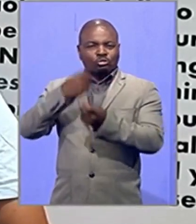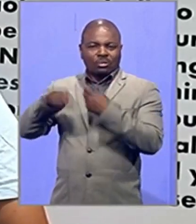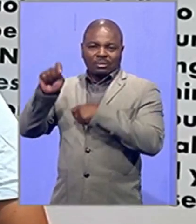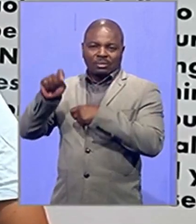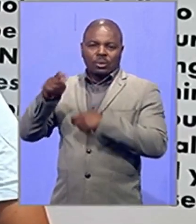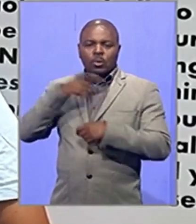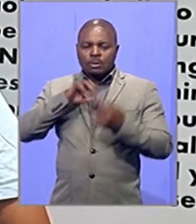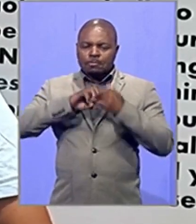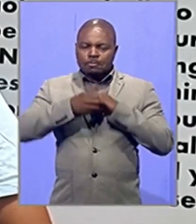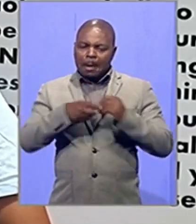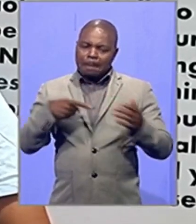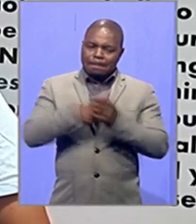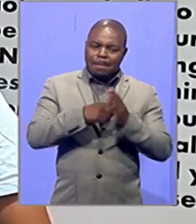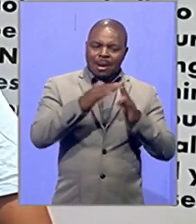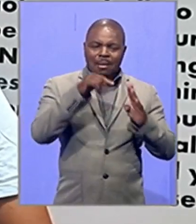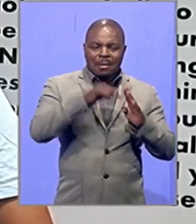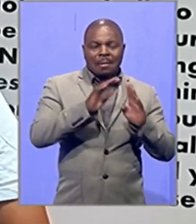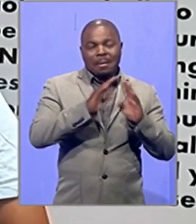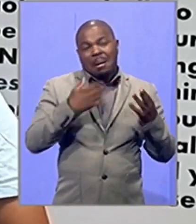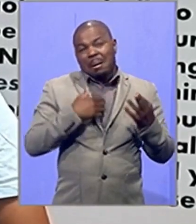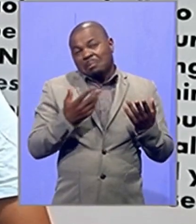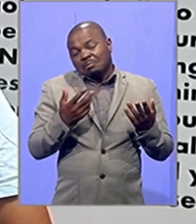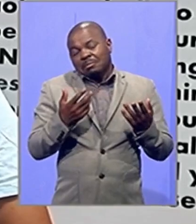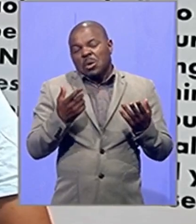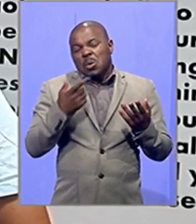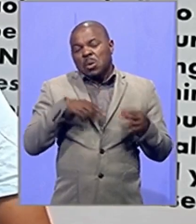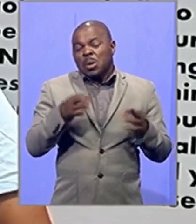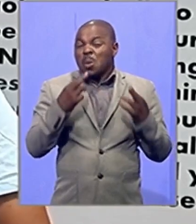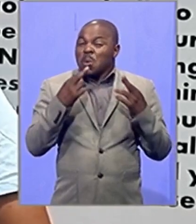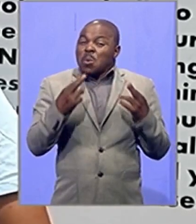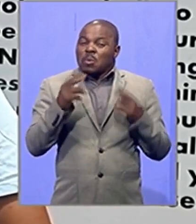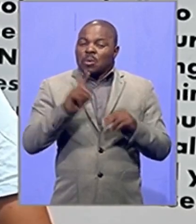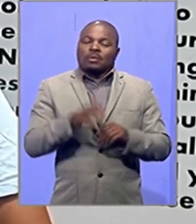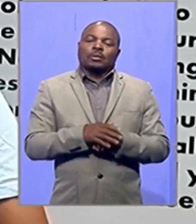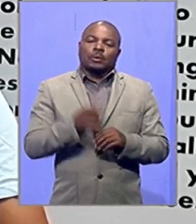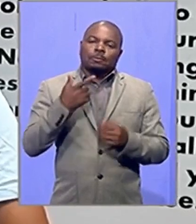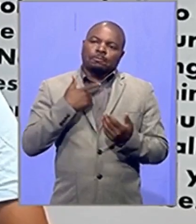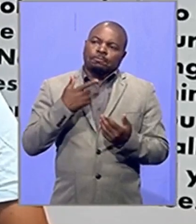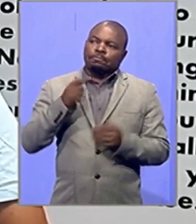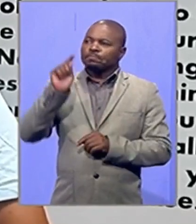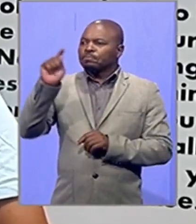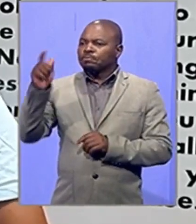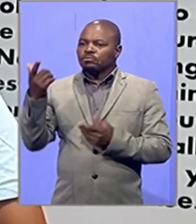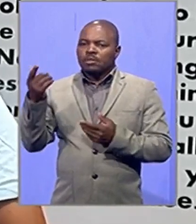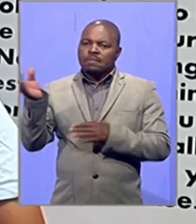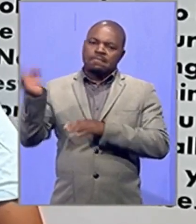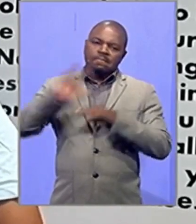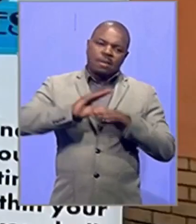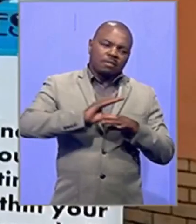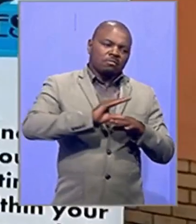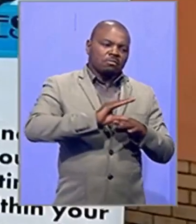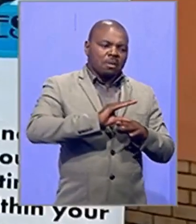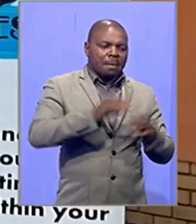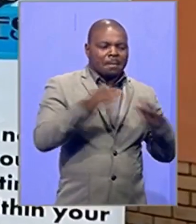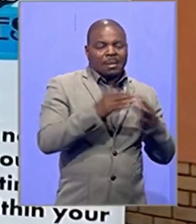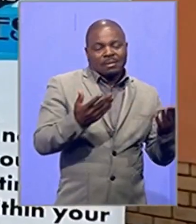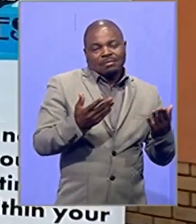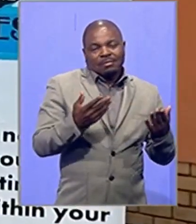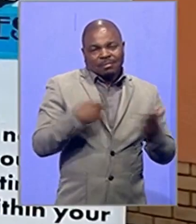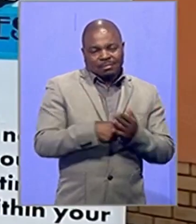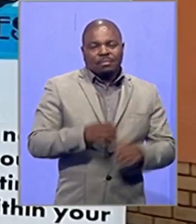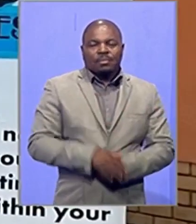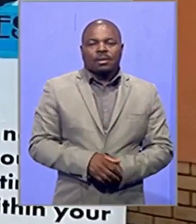attempted to buy the house. Hopefully, we were hopeful to get a funding. Batswa setlhabelo